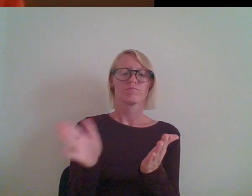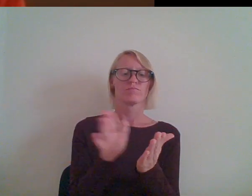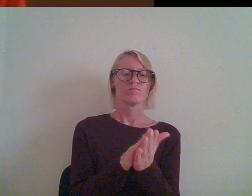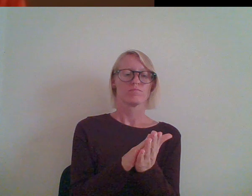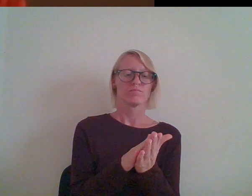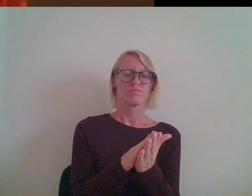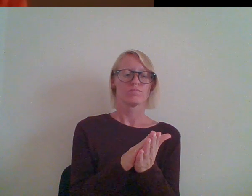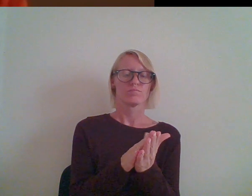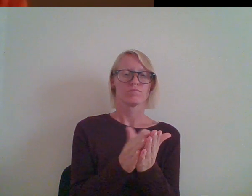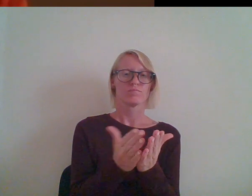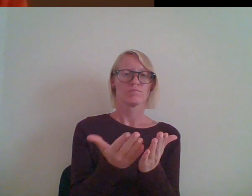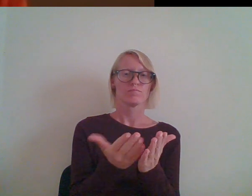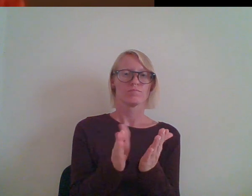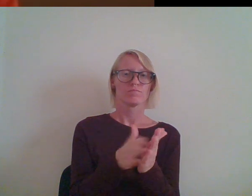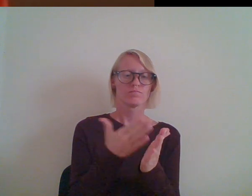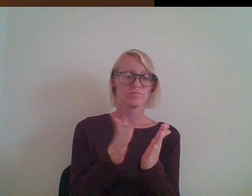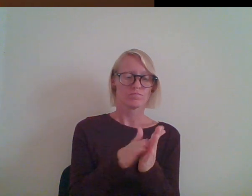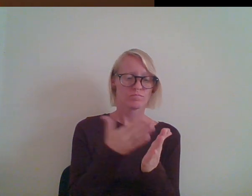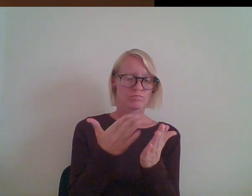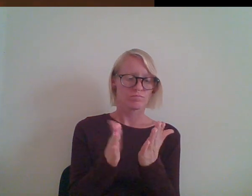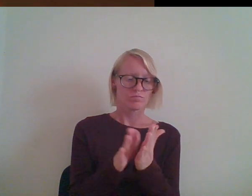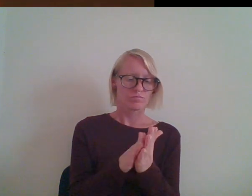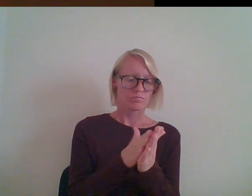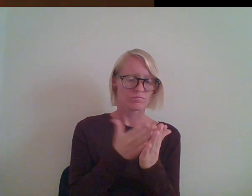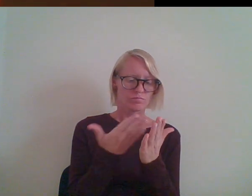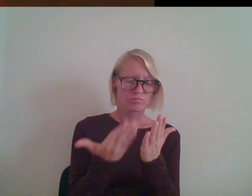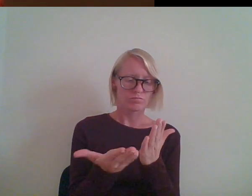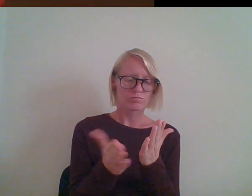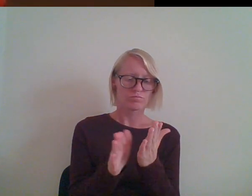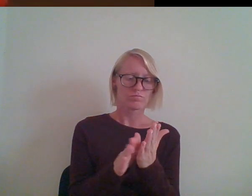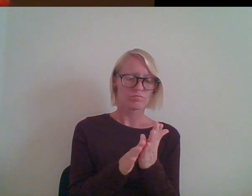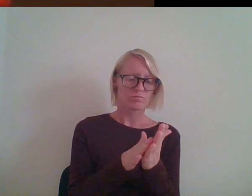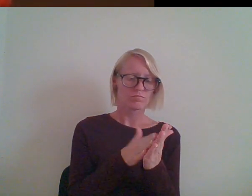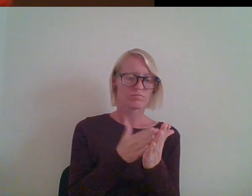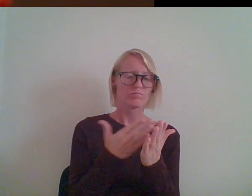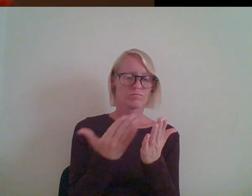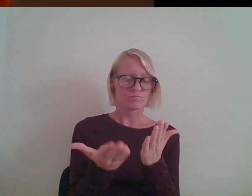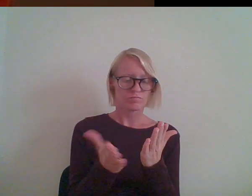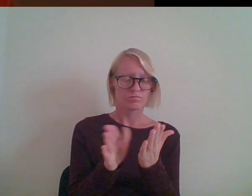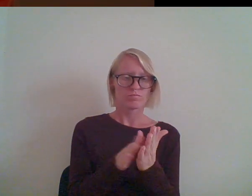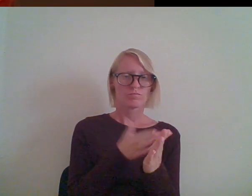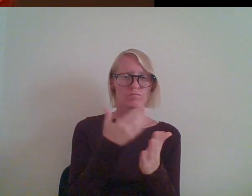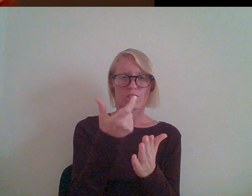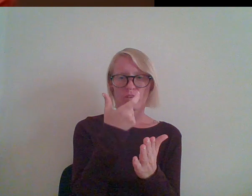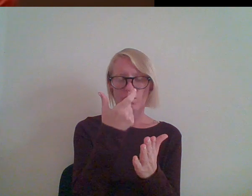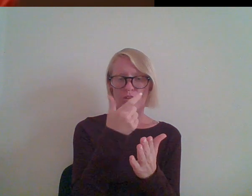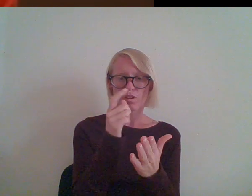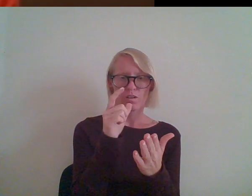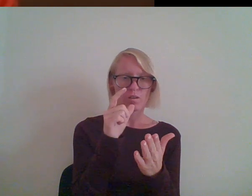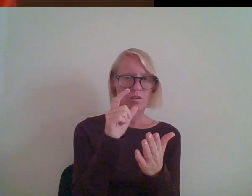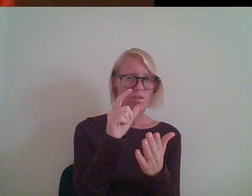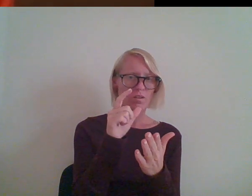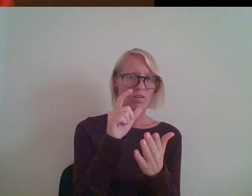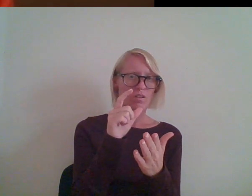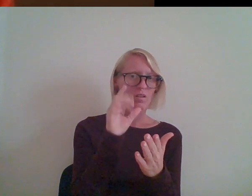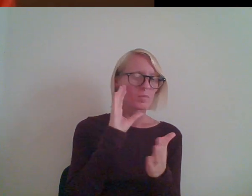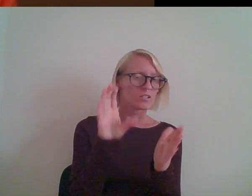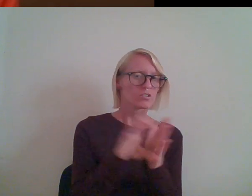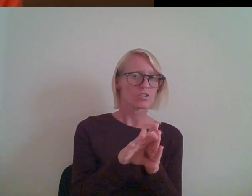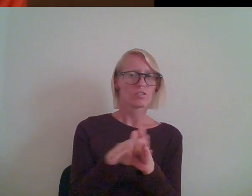chapter. You look at pictures. Okay? What's this about apples? What's this about a duck-bill